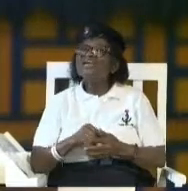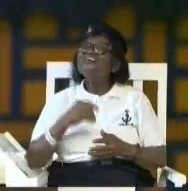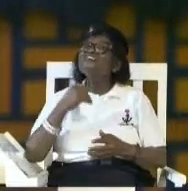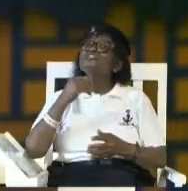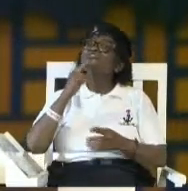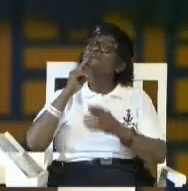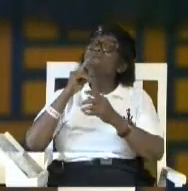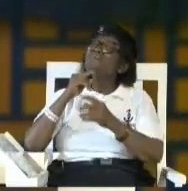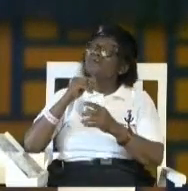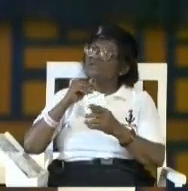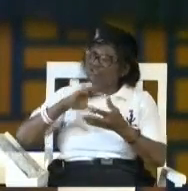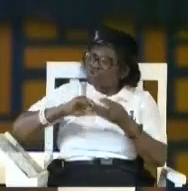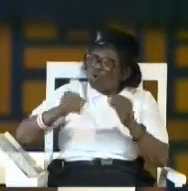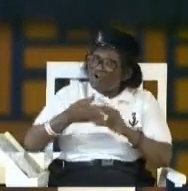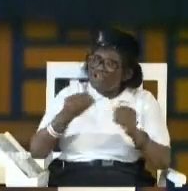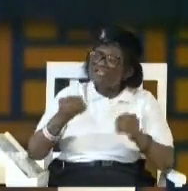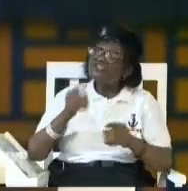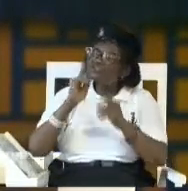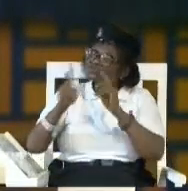No Yoruba man can take that.